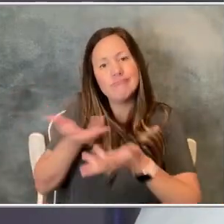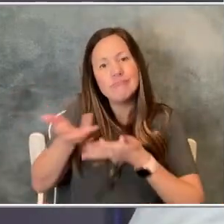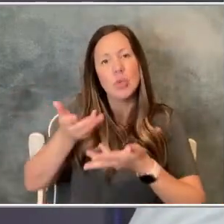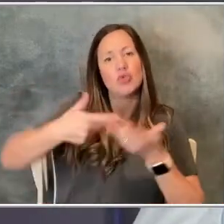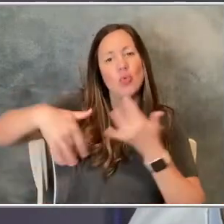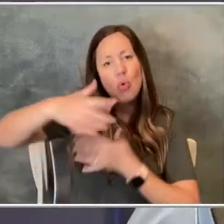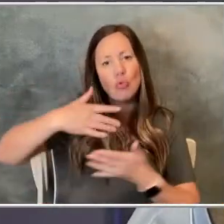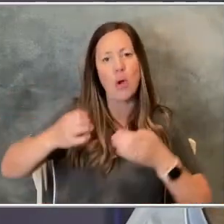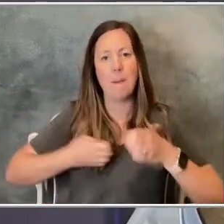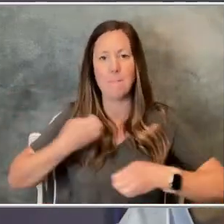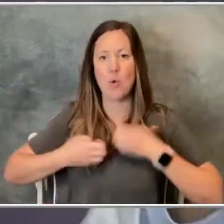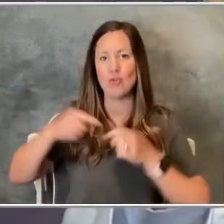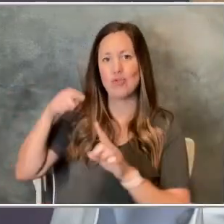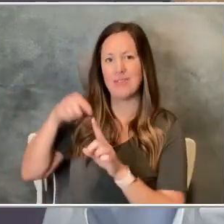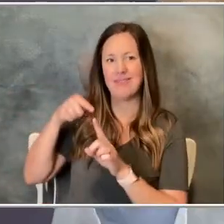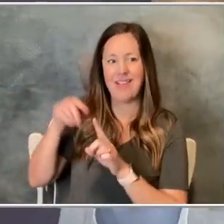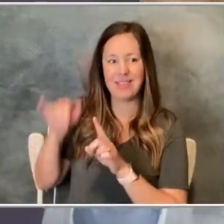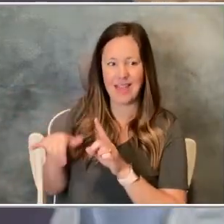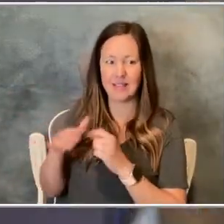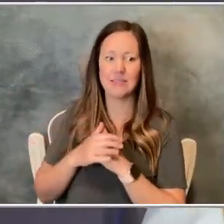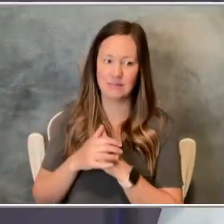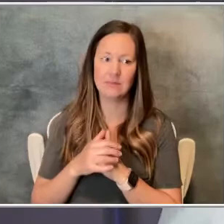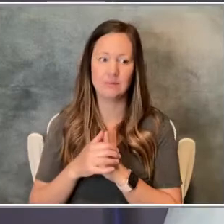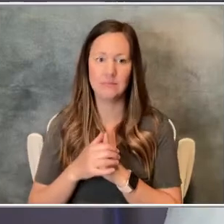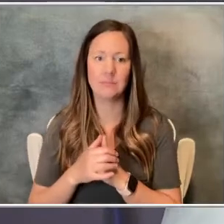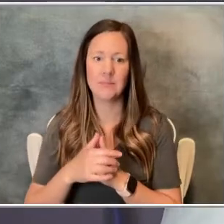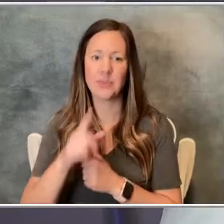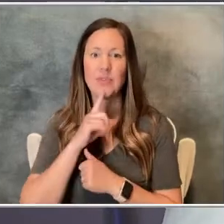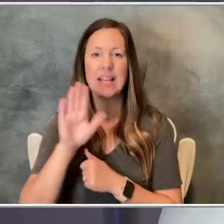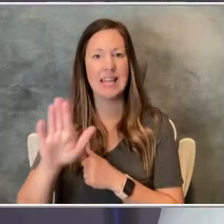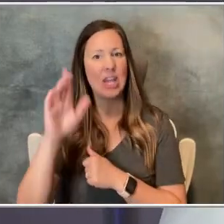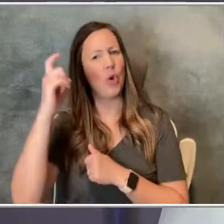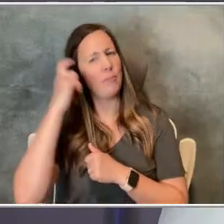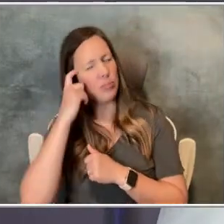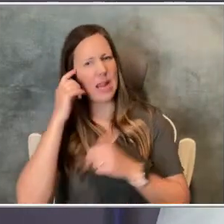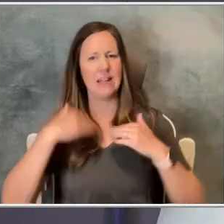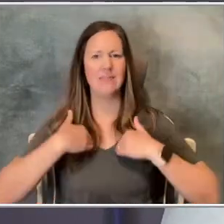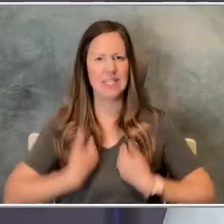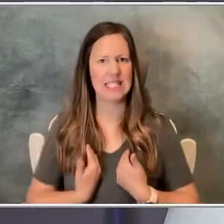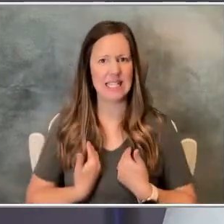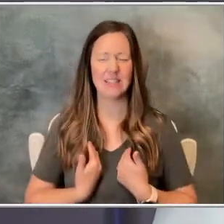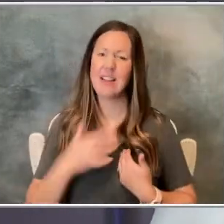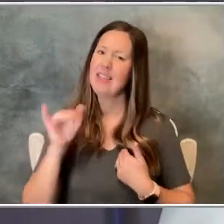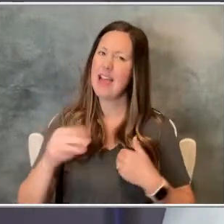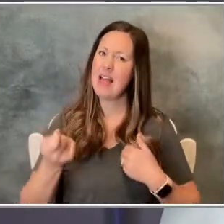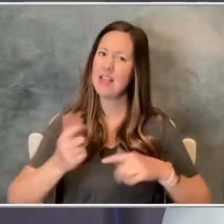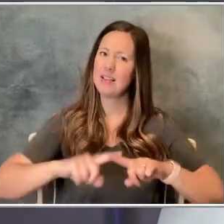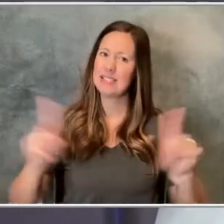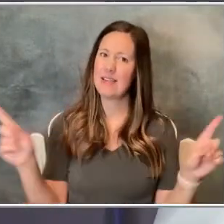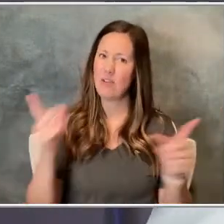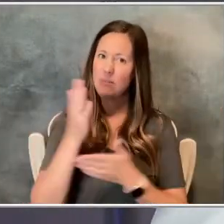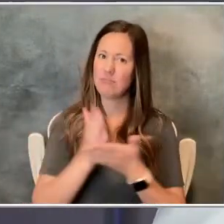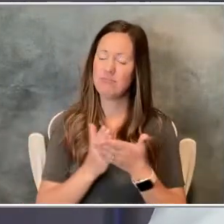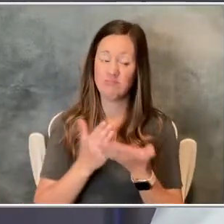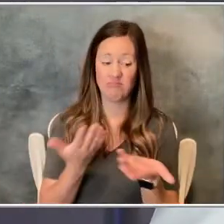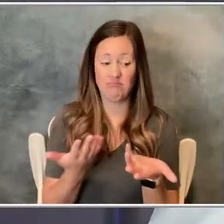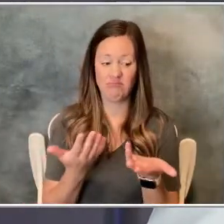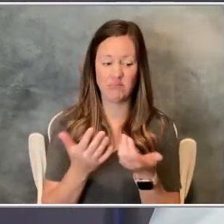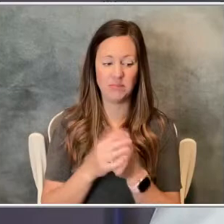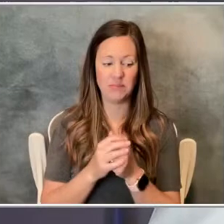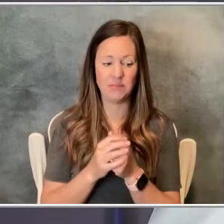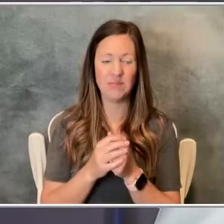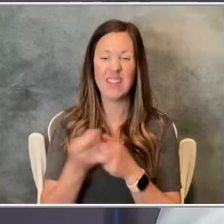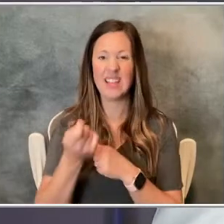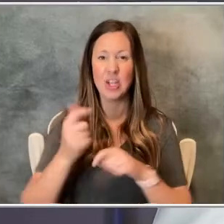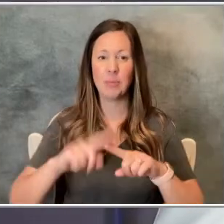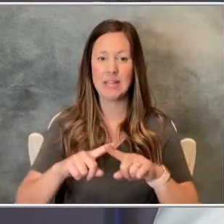emotional components, that their brain is fatigued, and that's a slightly different component, and sometimes or slightly different version